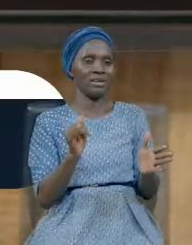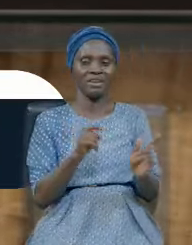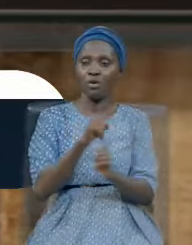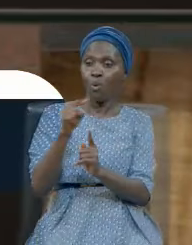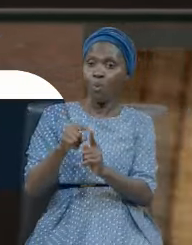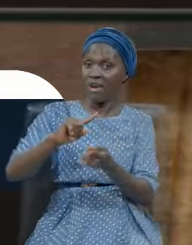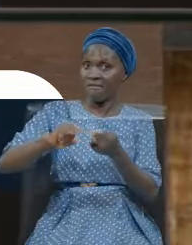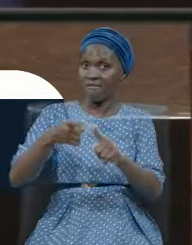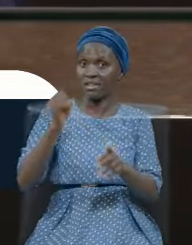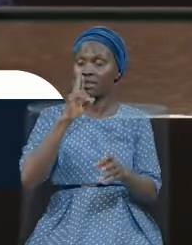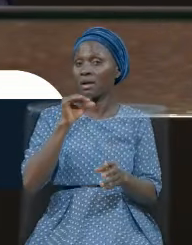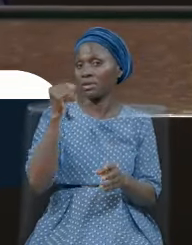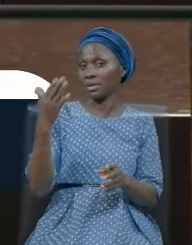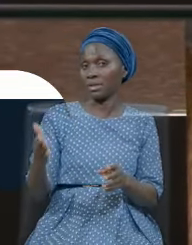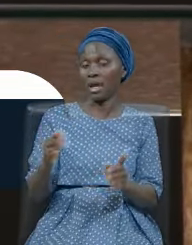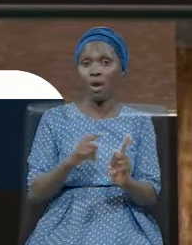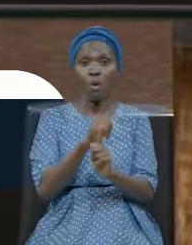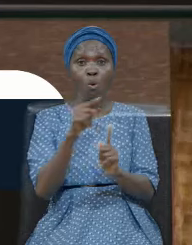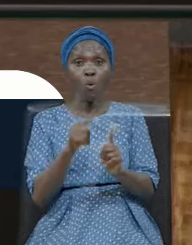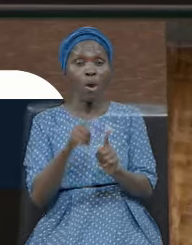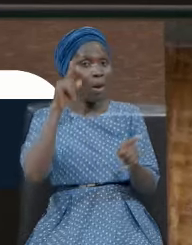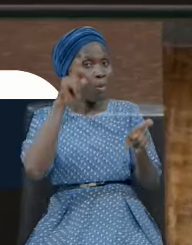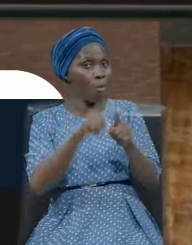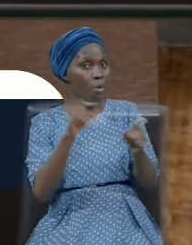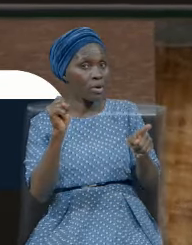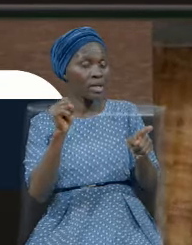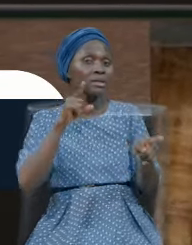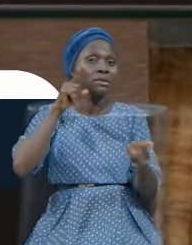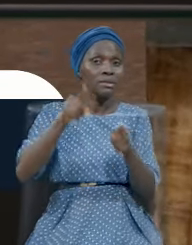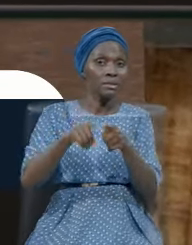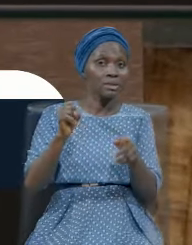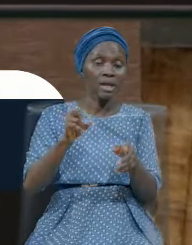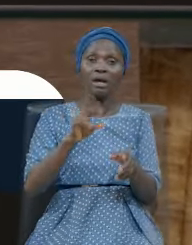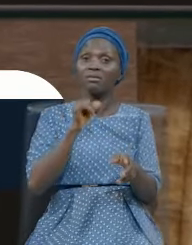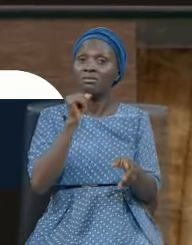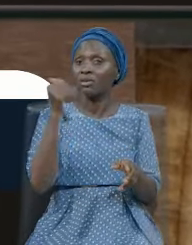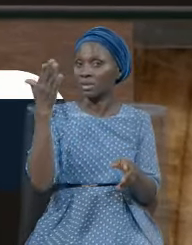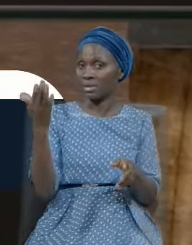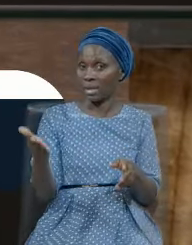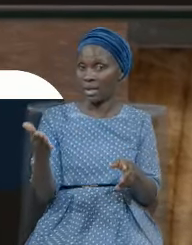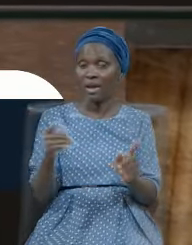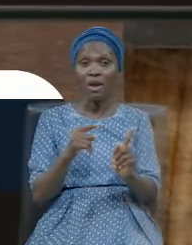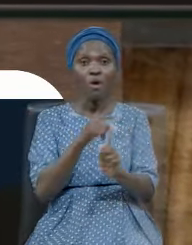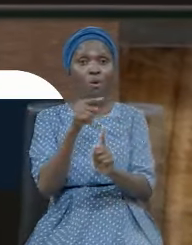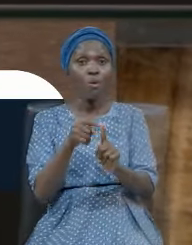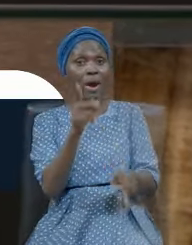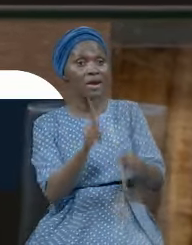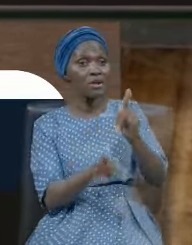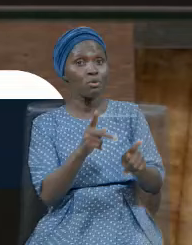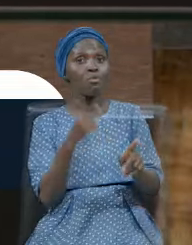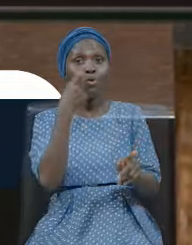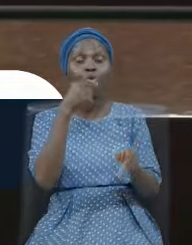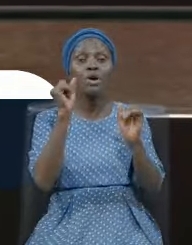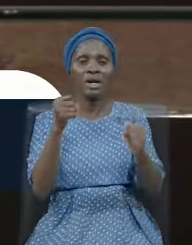there, when brothers and sisters are not there, when the people look will challenge